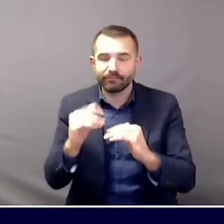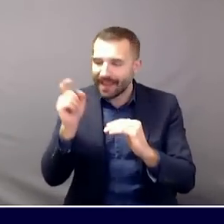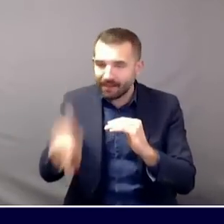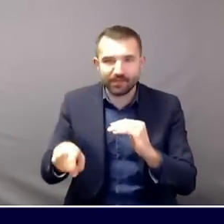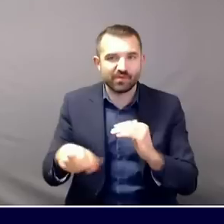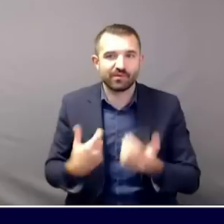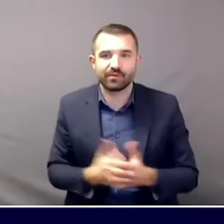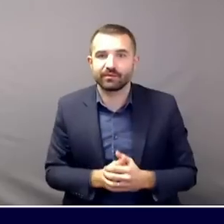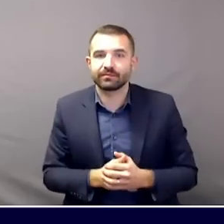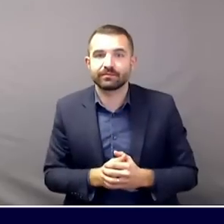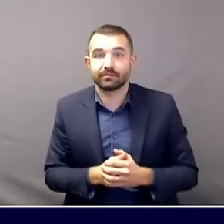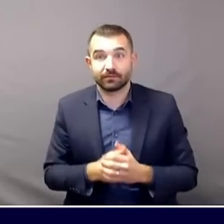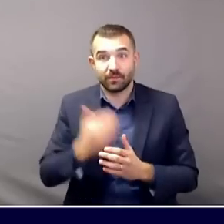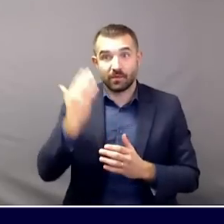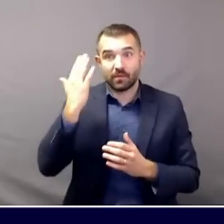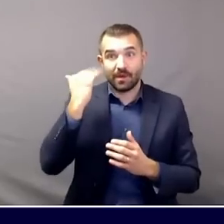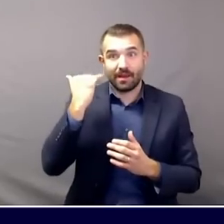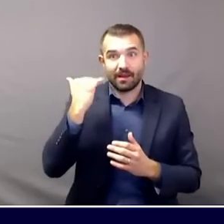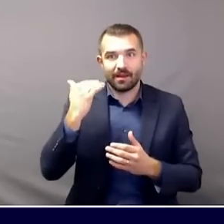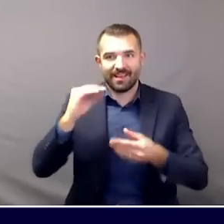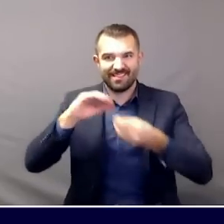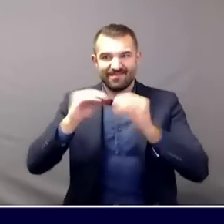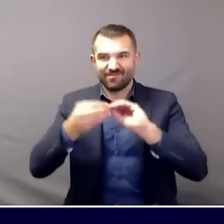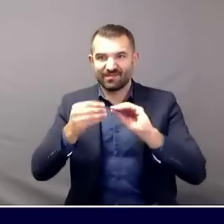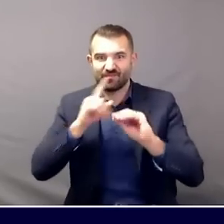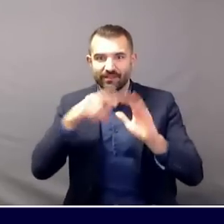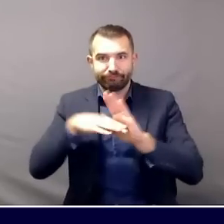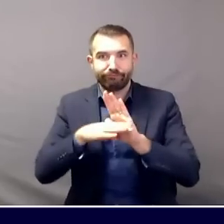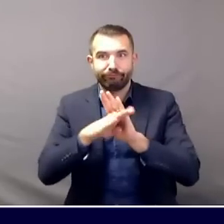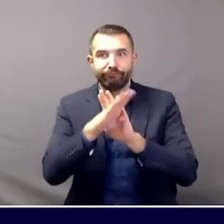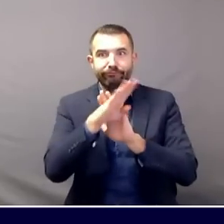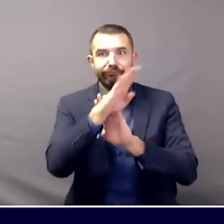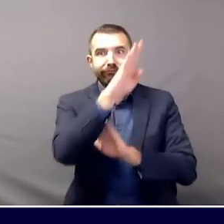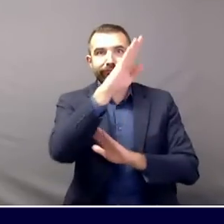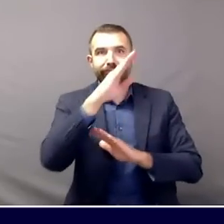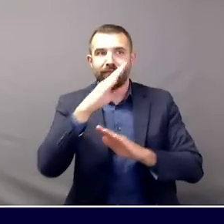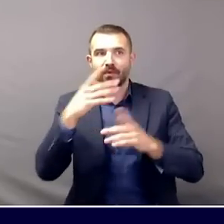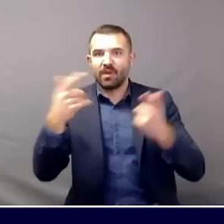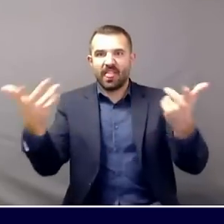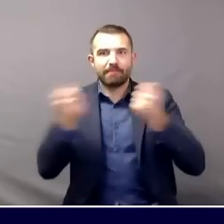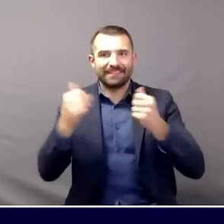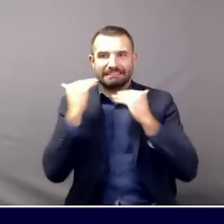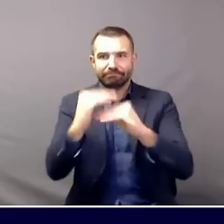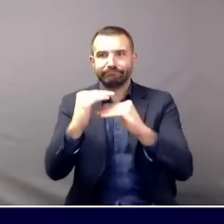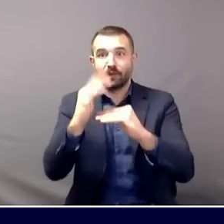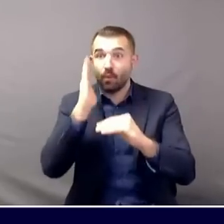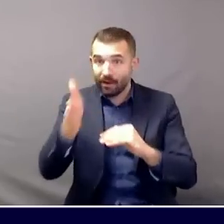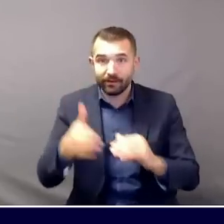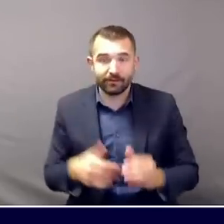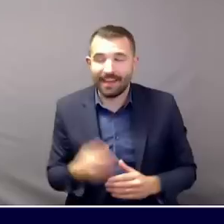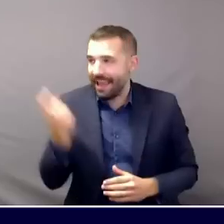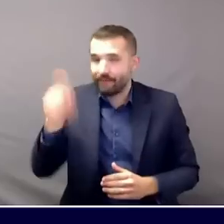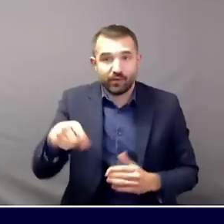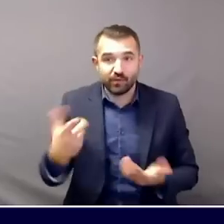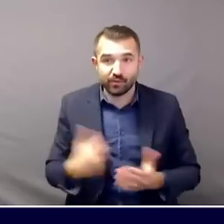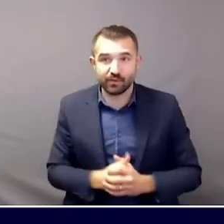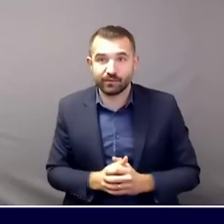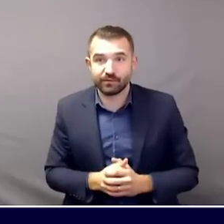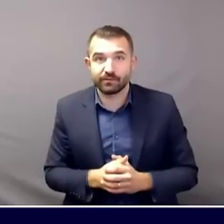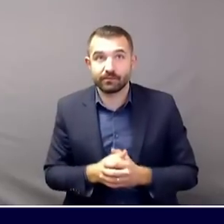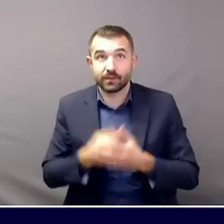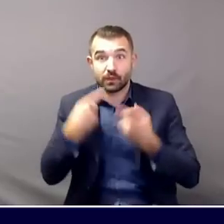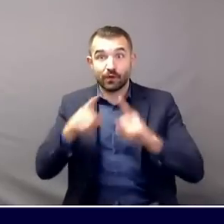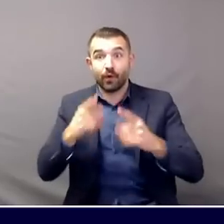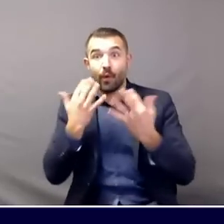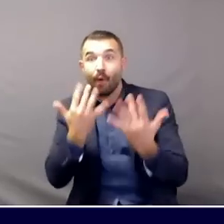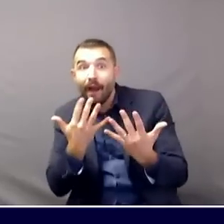to get a grip on this virus as we continue to make progress towards a vaccine. Remember, we can't have a healthy economy